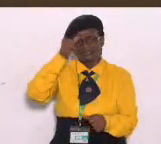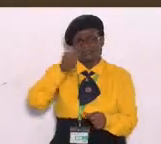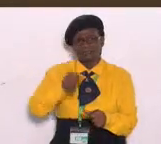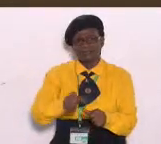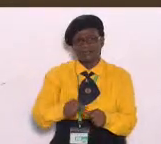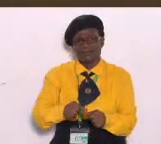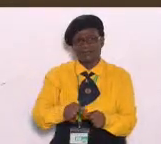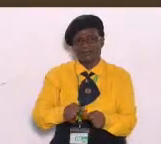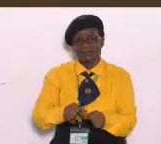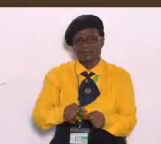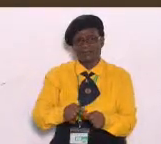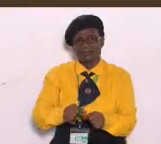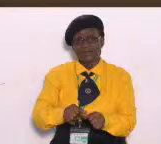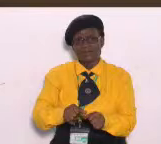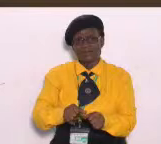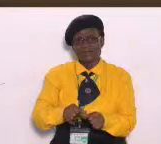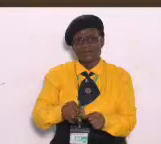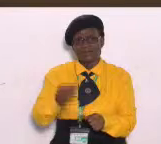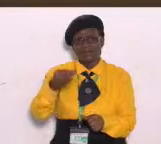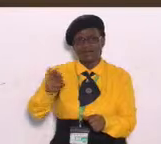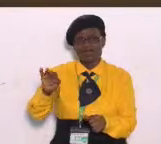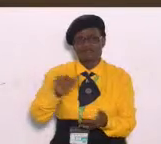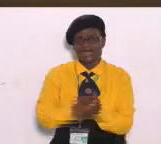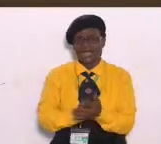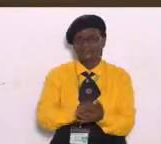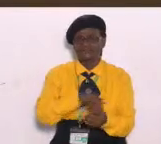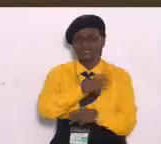Of it, of that kind of faith.